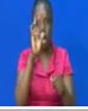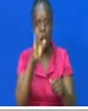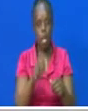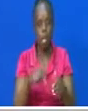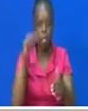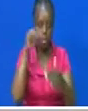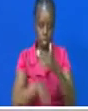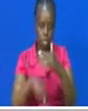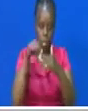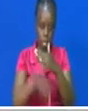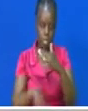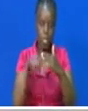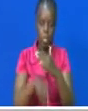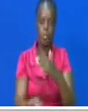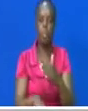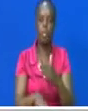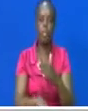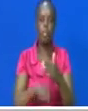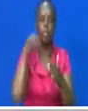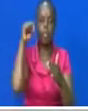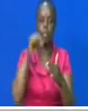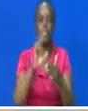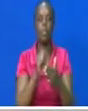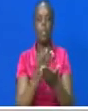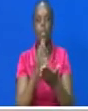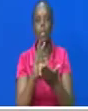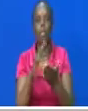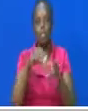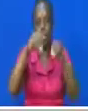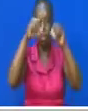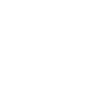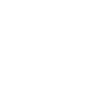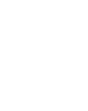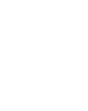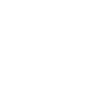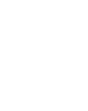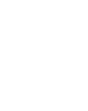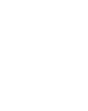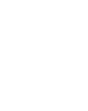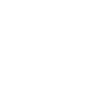dip into the soil and it comes out with samples of the soil that you want.